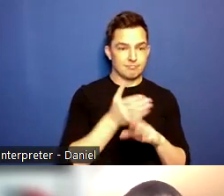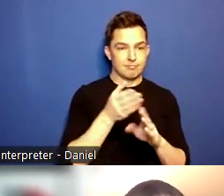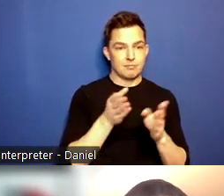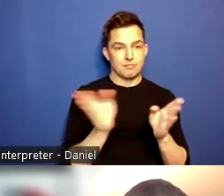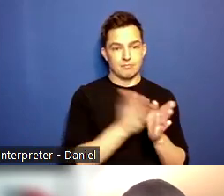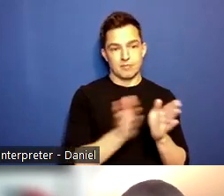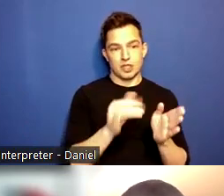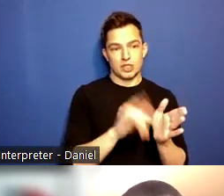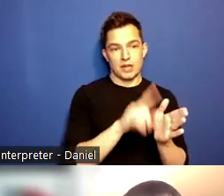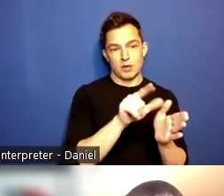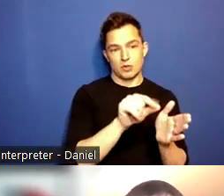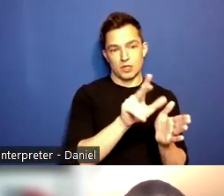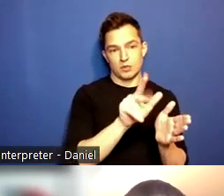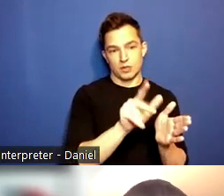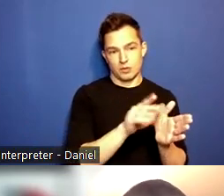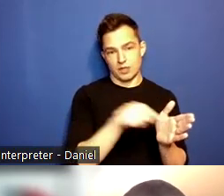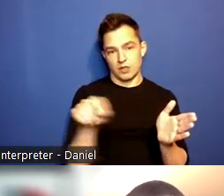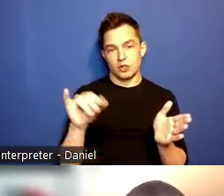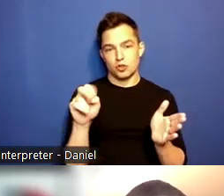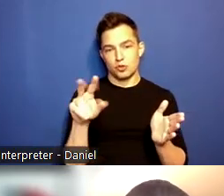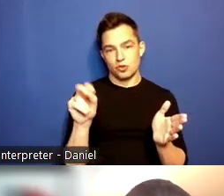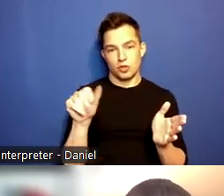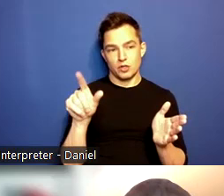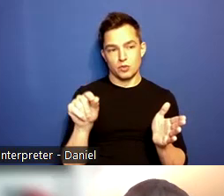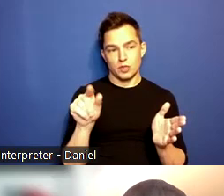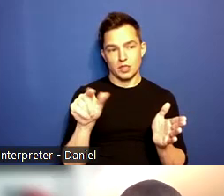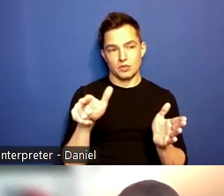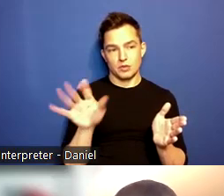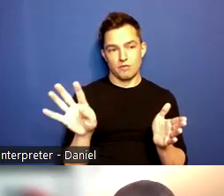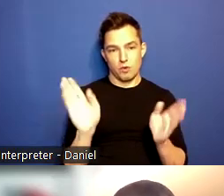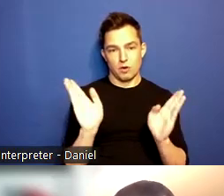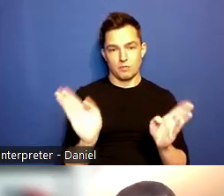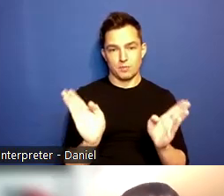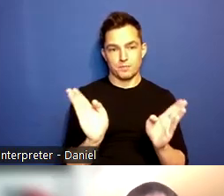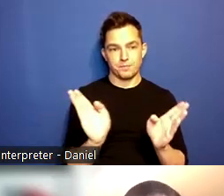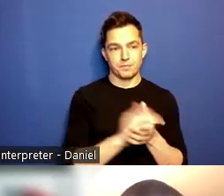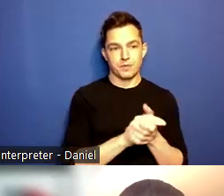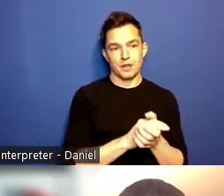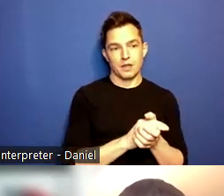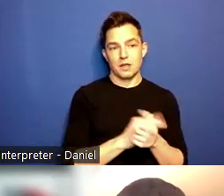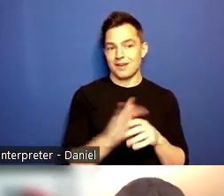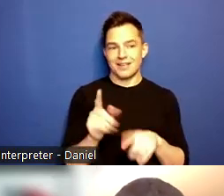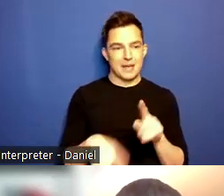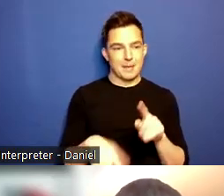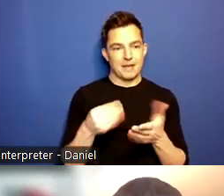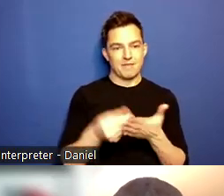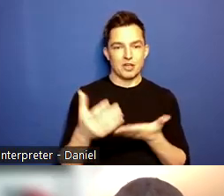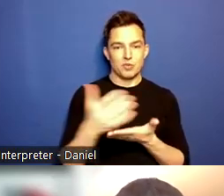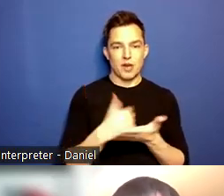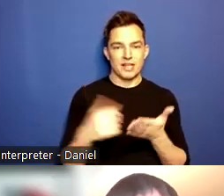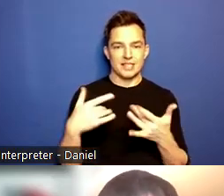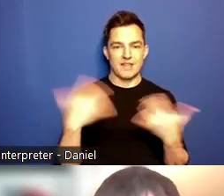July 1, 2023 and June 30th of 2024. They cannot be a fundraising